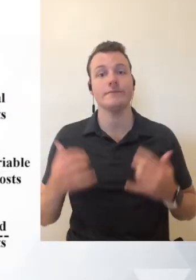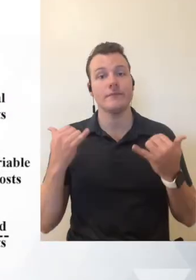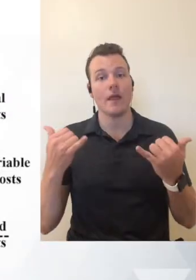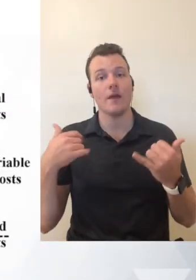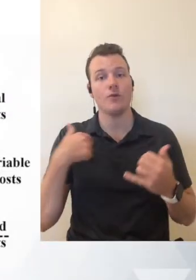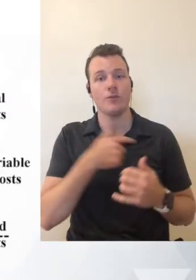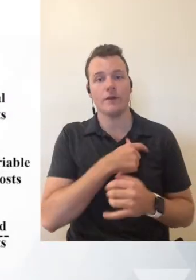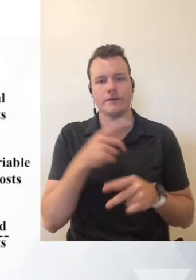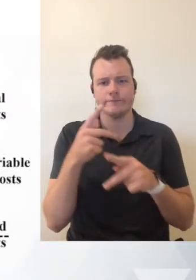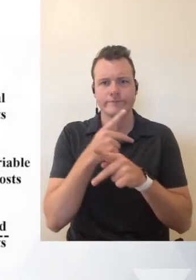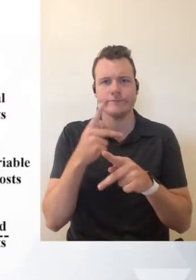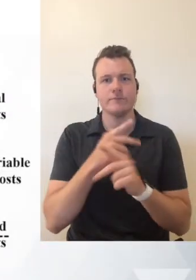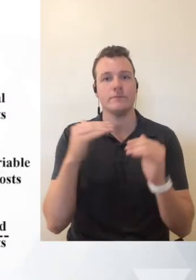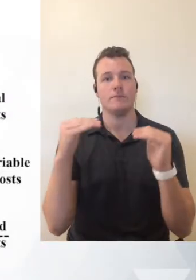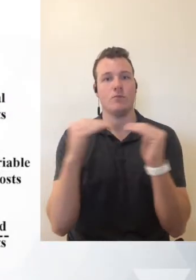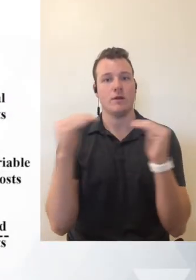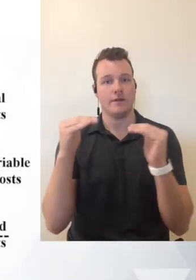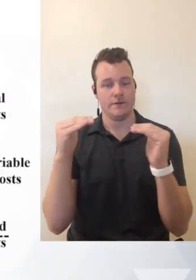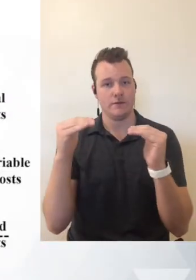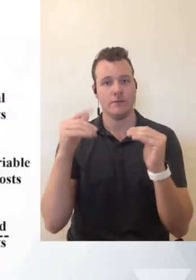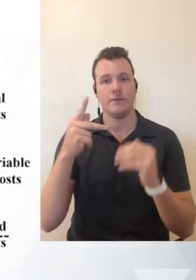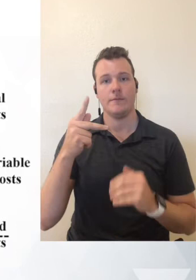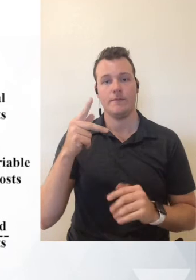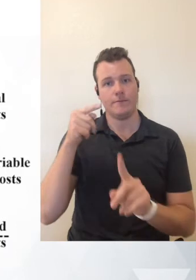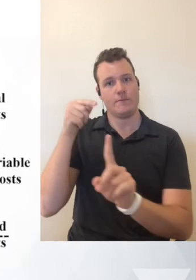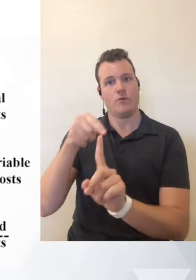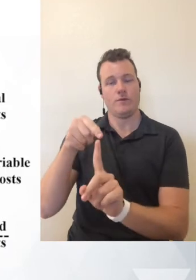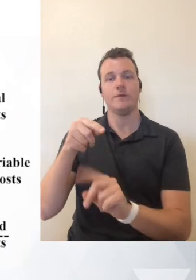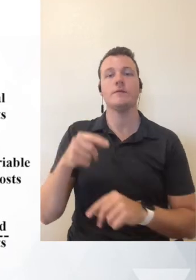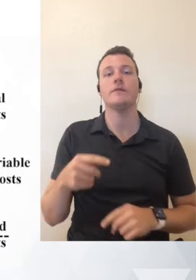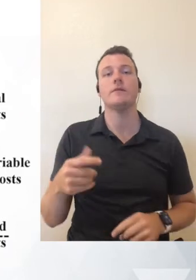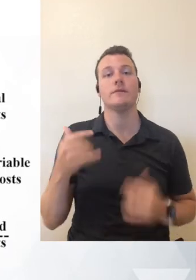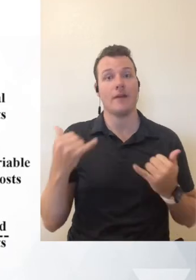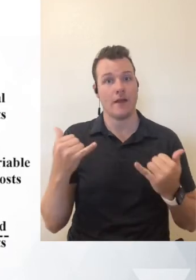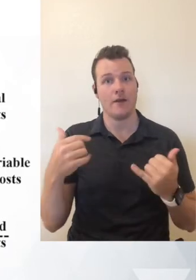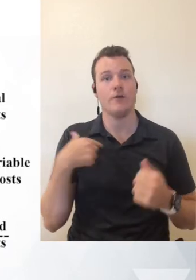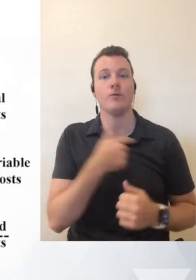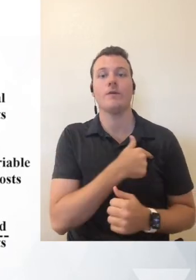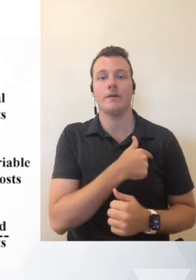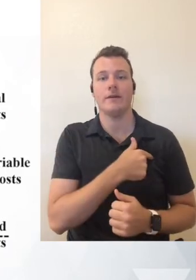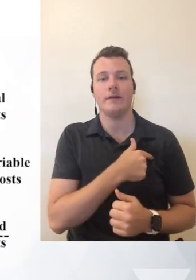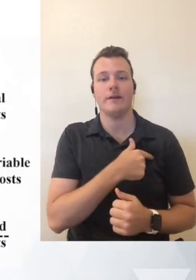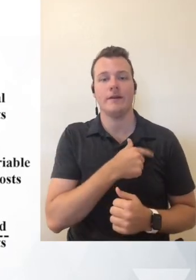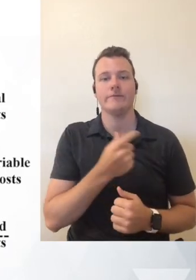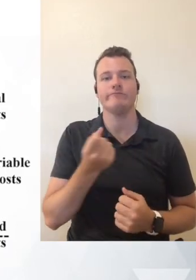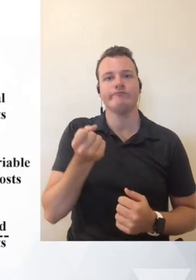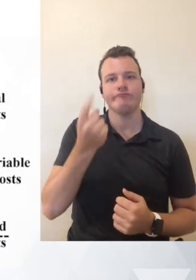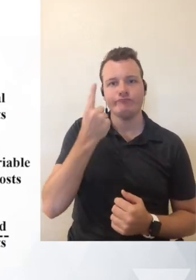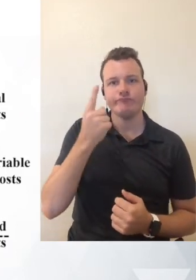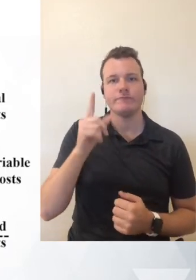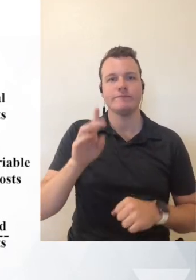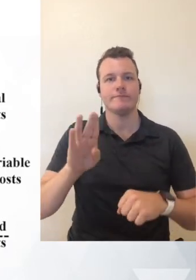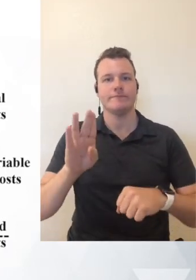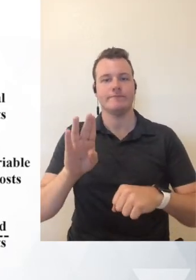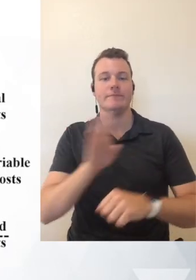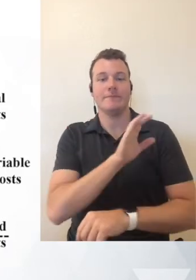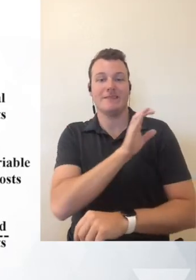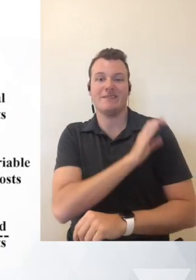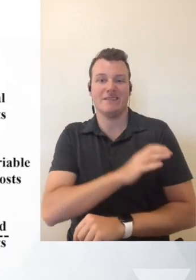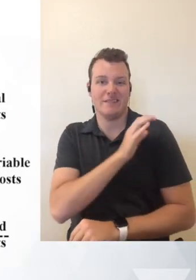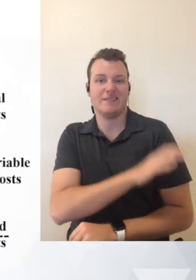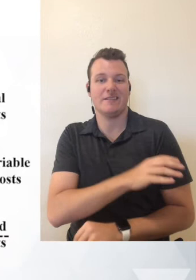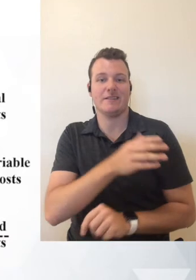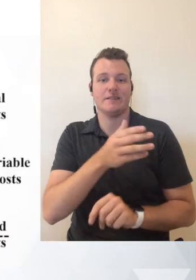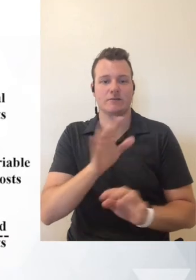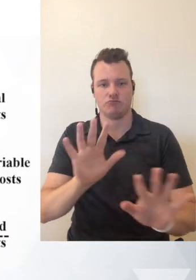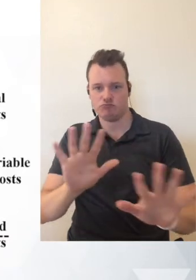Okay, so now we're able to calculate the break-even point, and by doing that, we now, again, have a pulse on where we